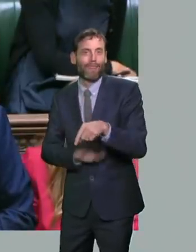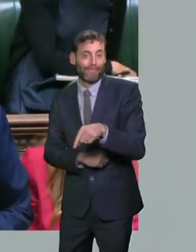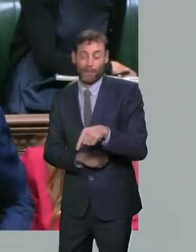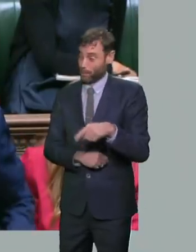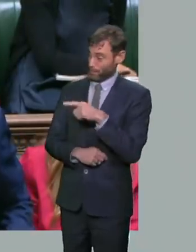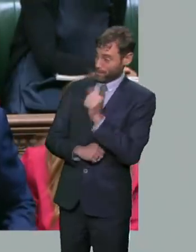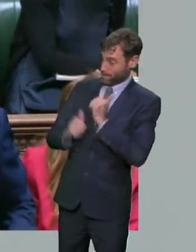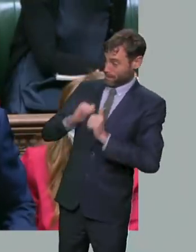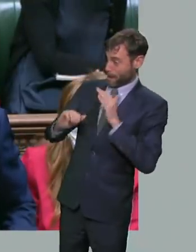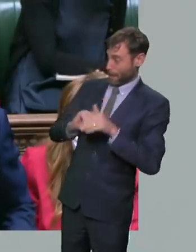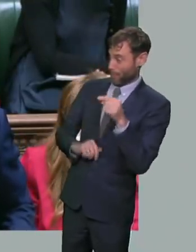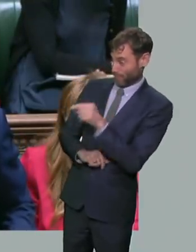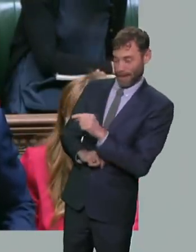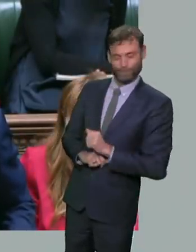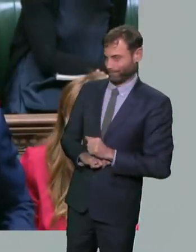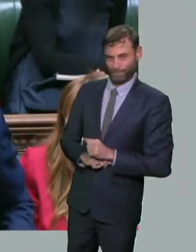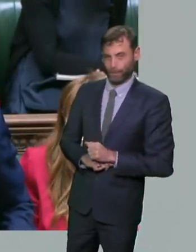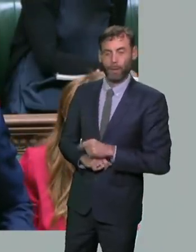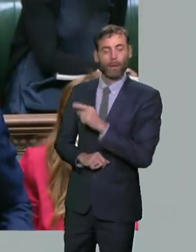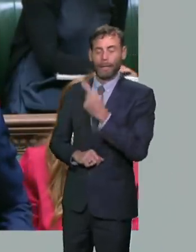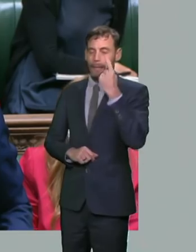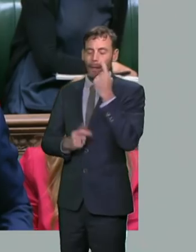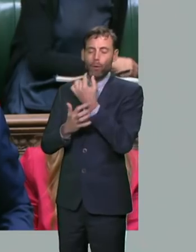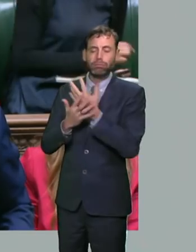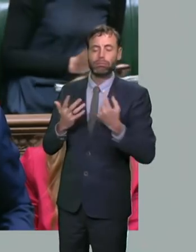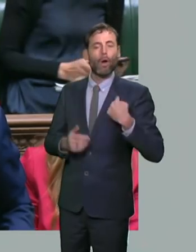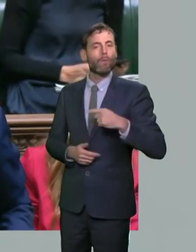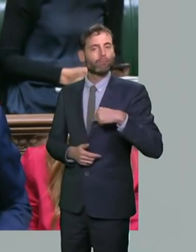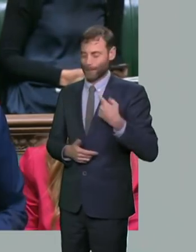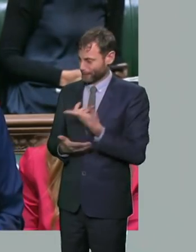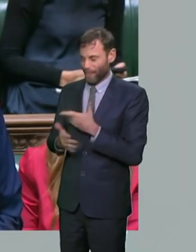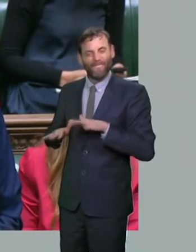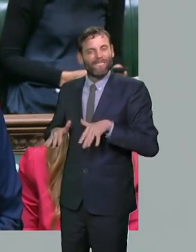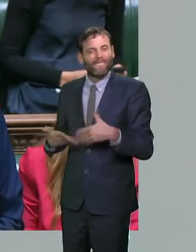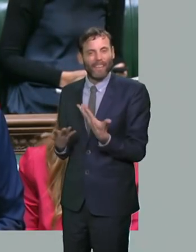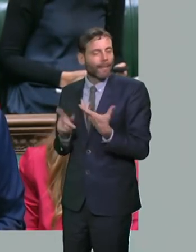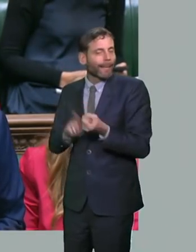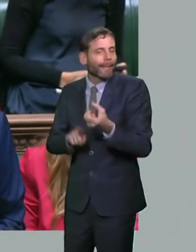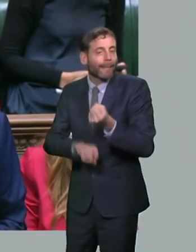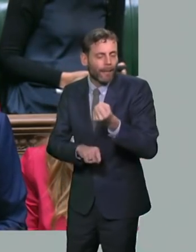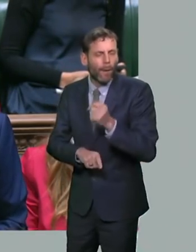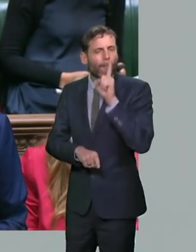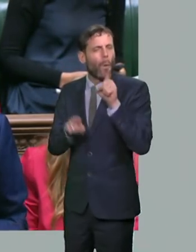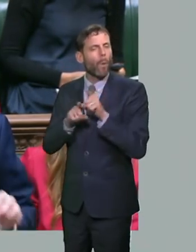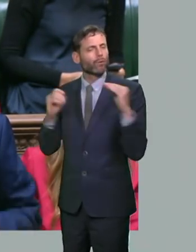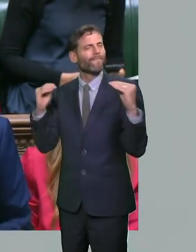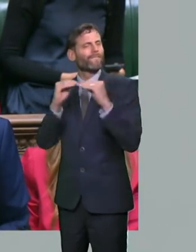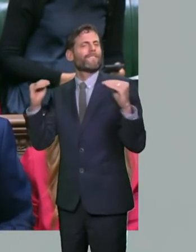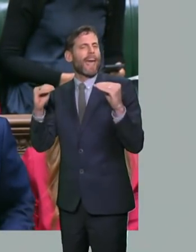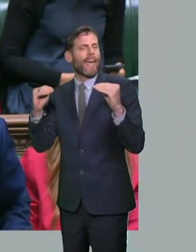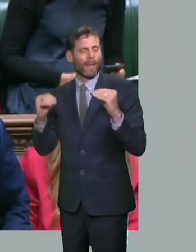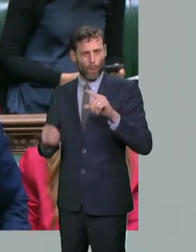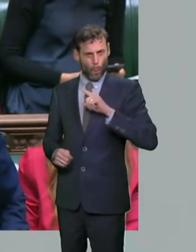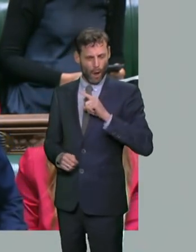that. And it isn't just broken promises, it's also about fairness. Everyone needs protection against massive health